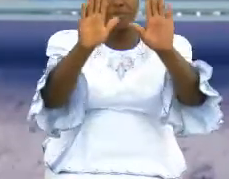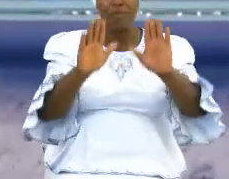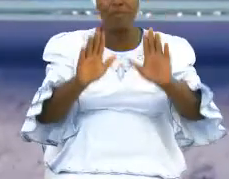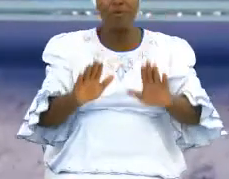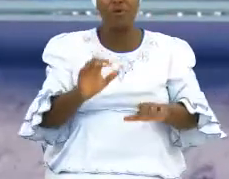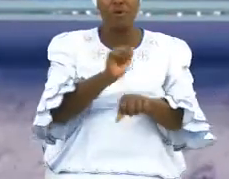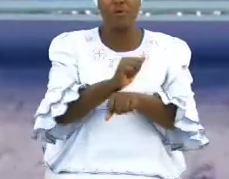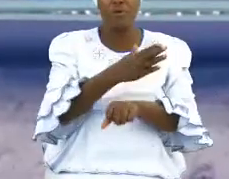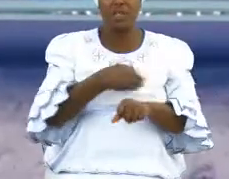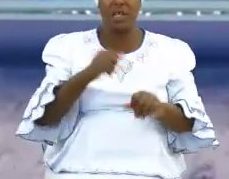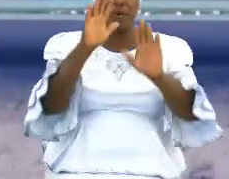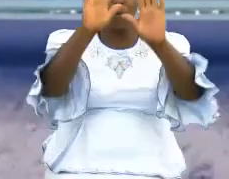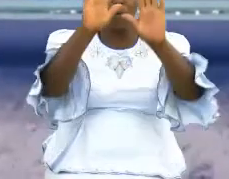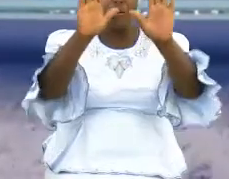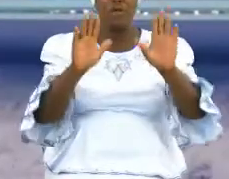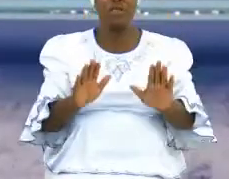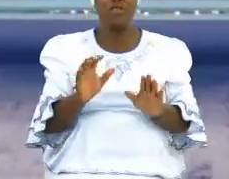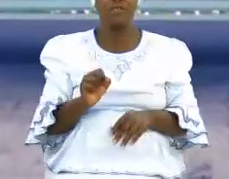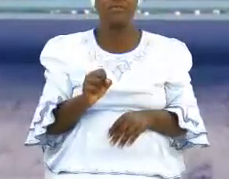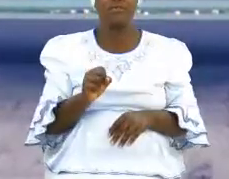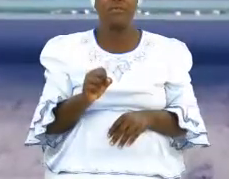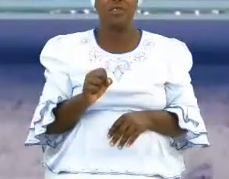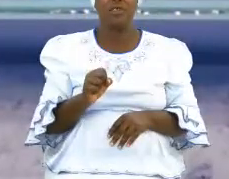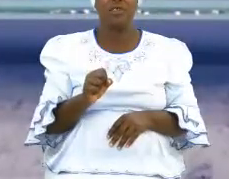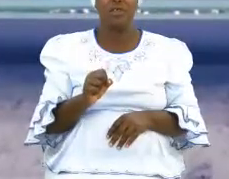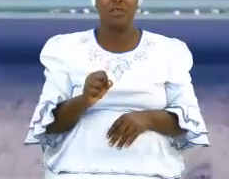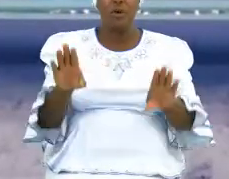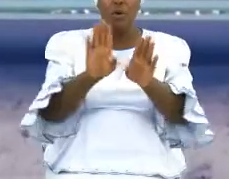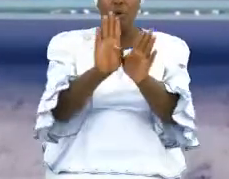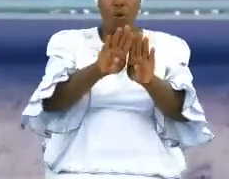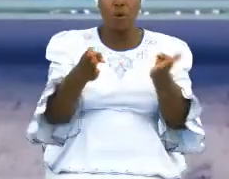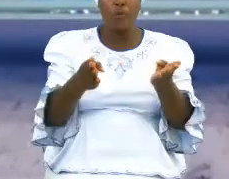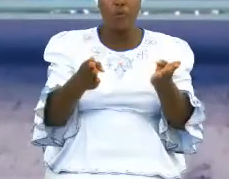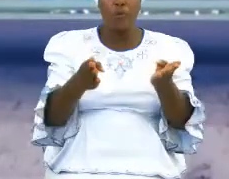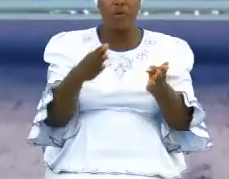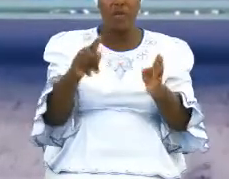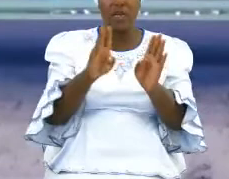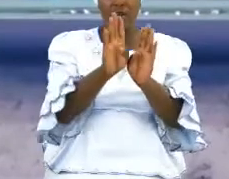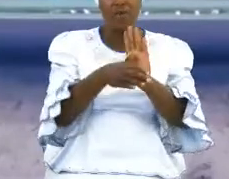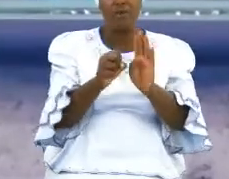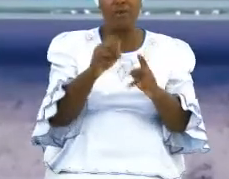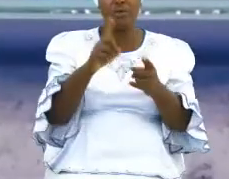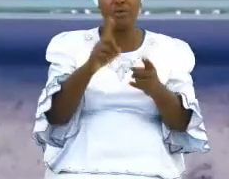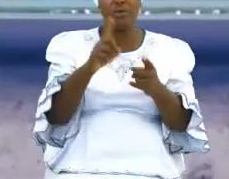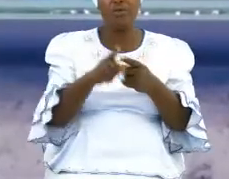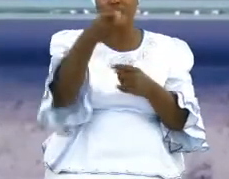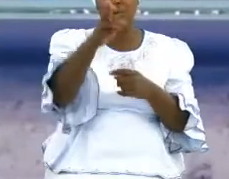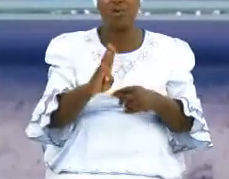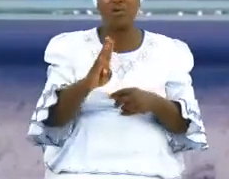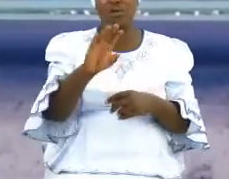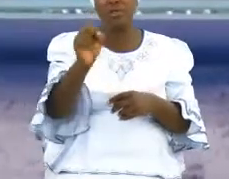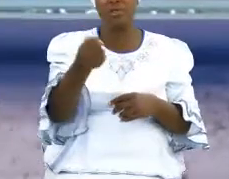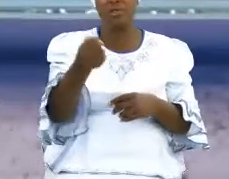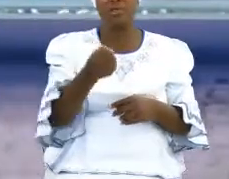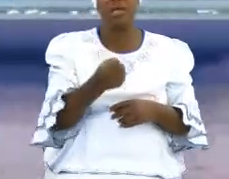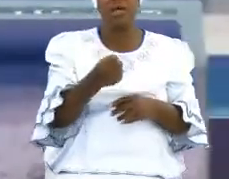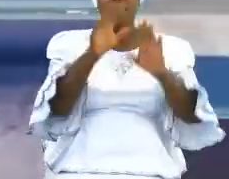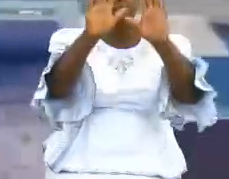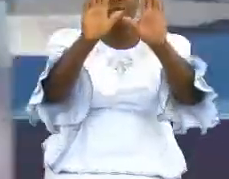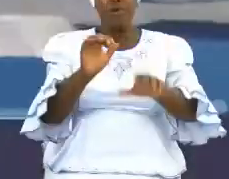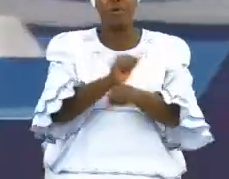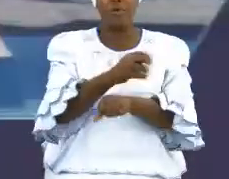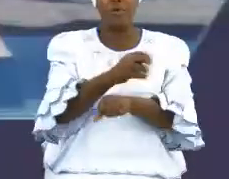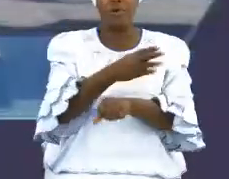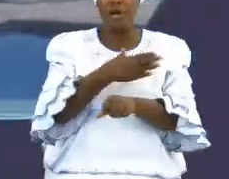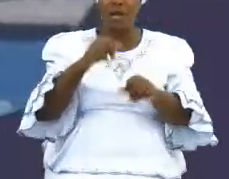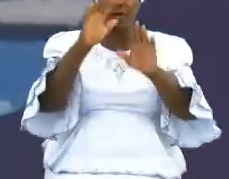the doors to God's miracles and wonders. In a global